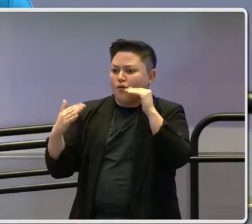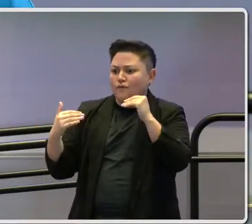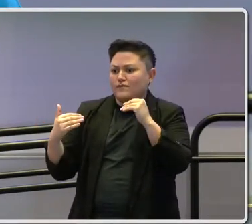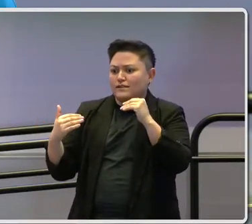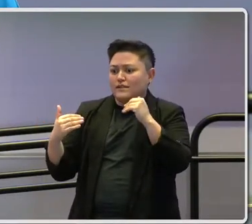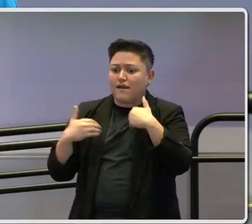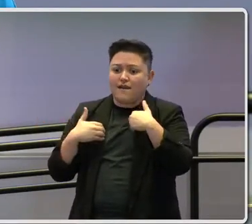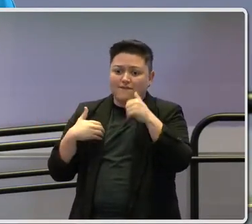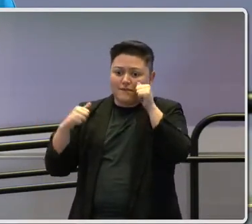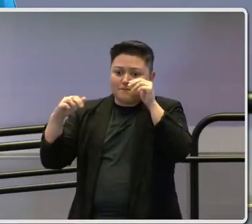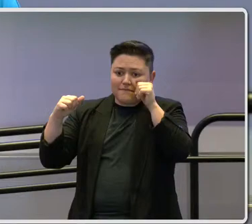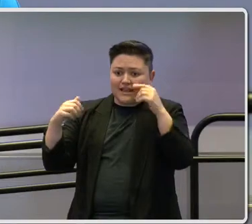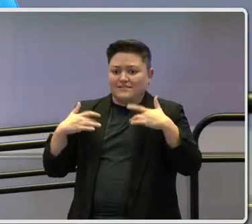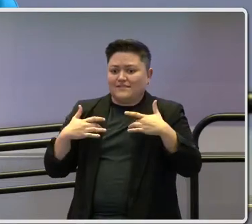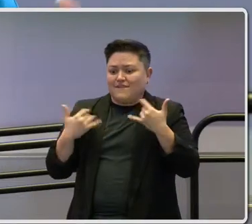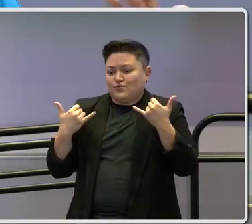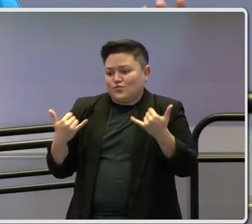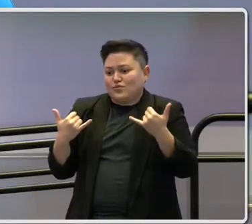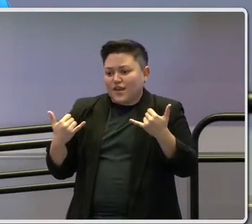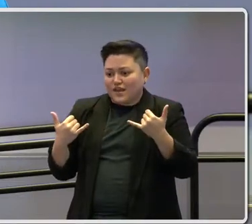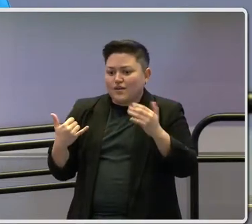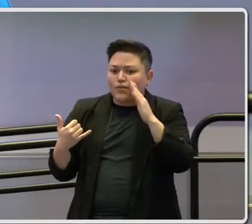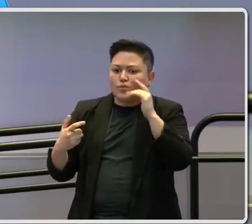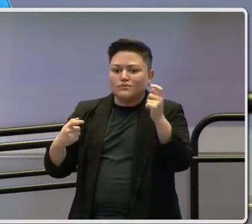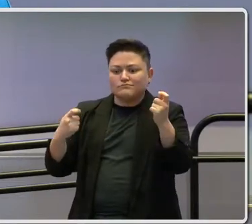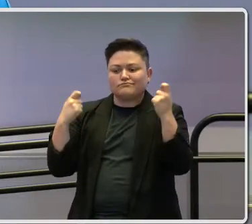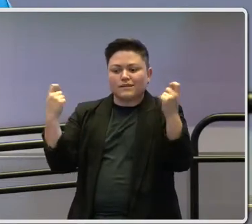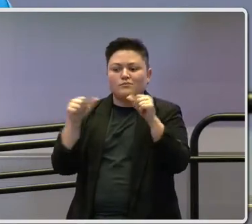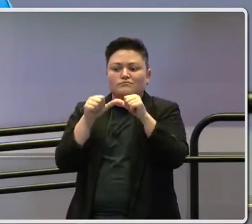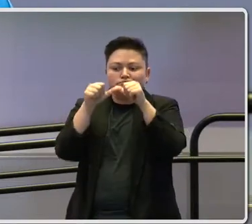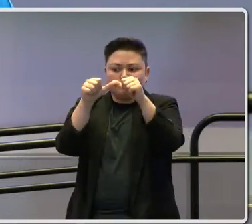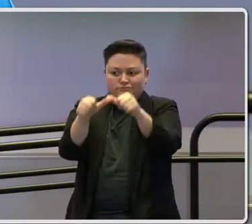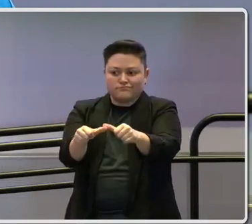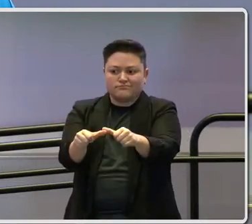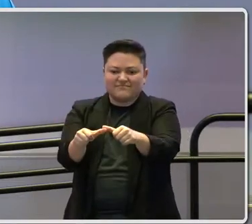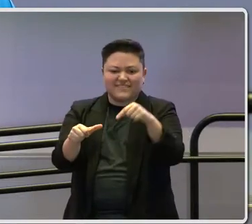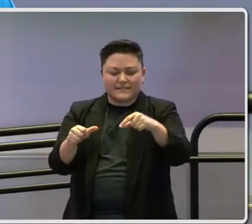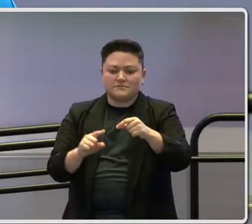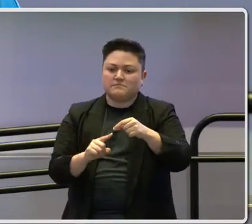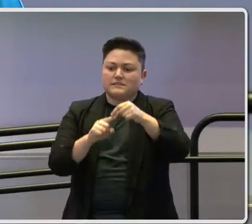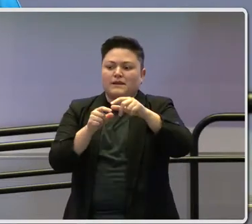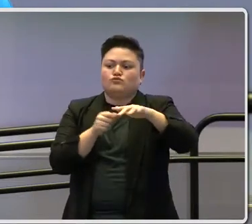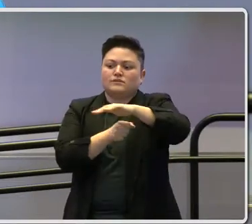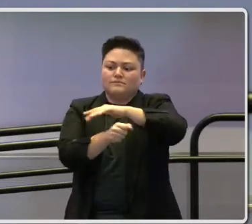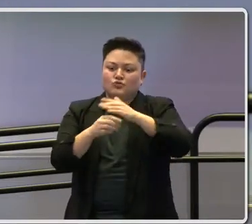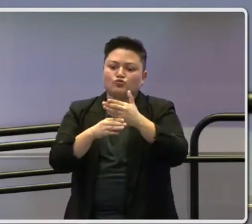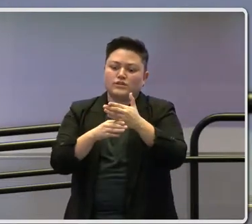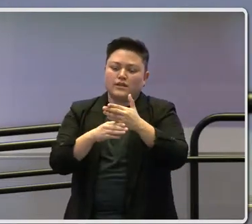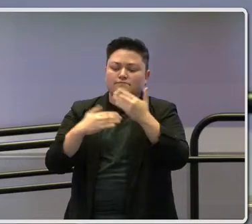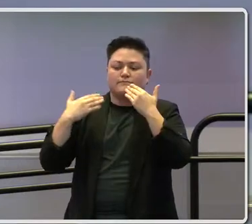to celebrate each other and share a very special space together. Thank you.